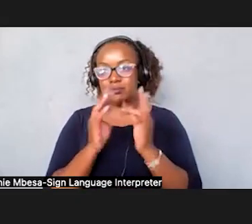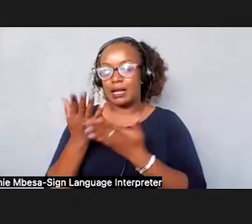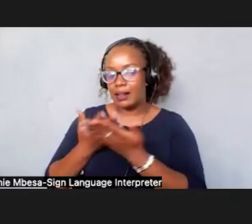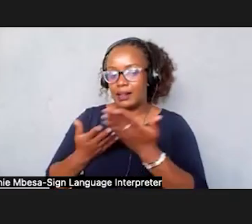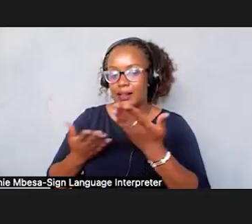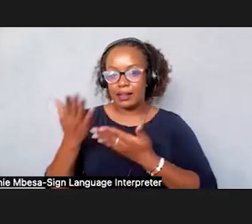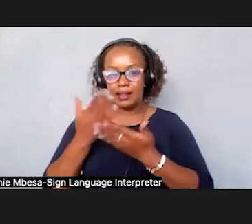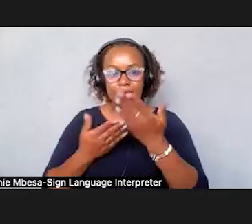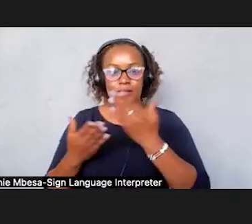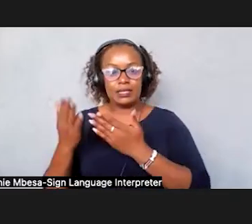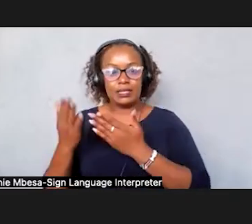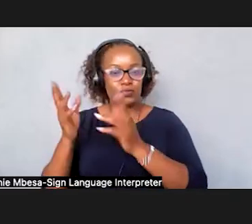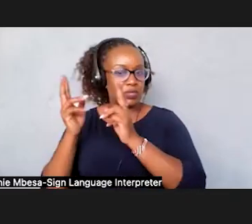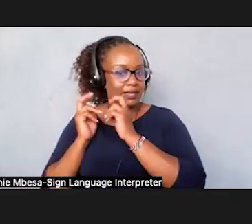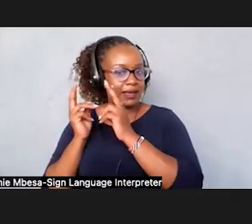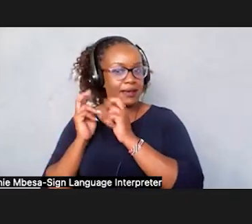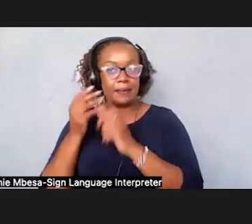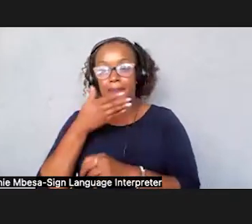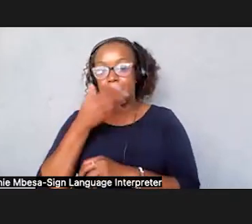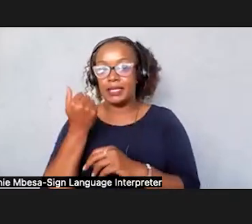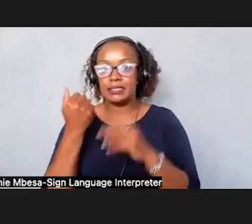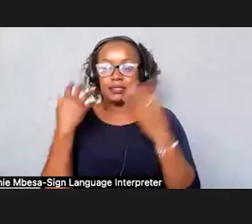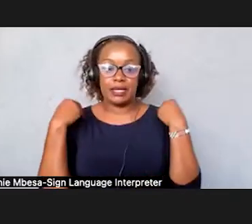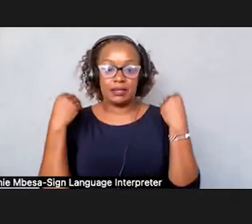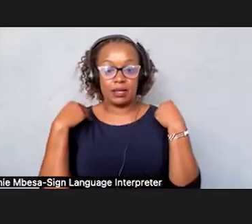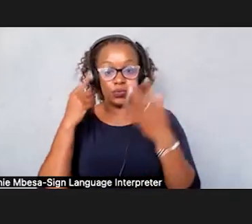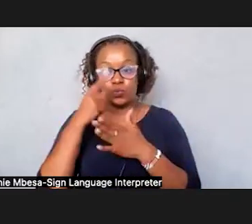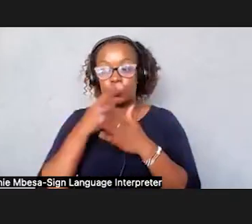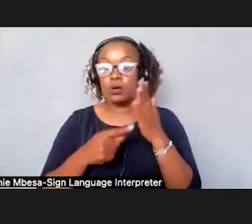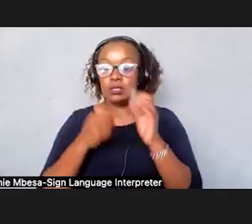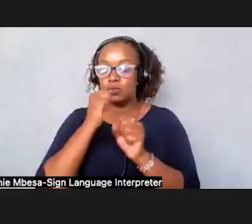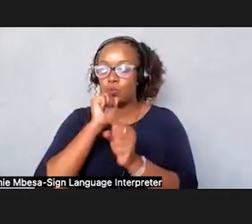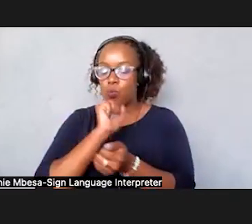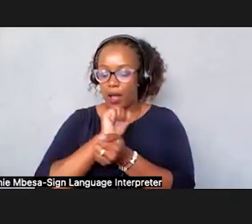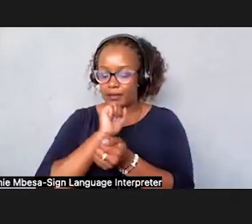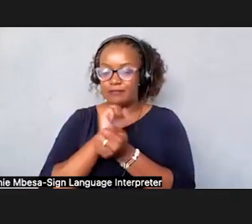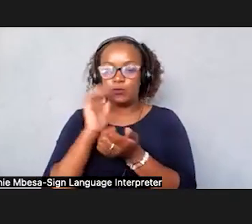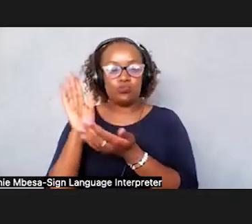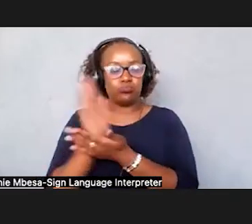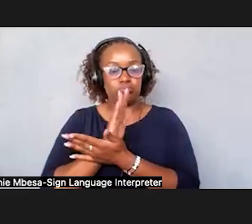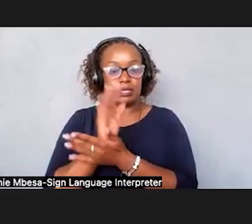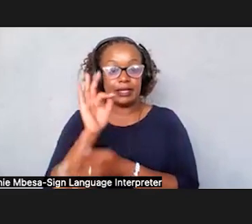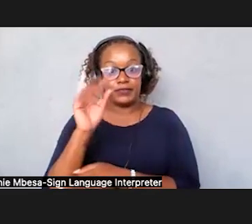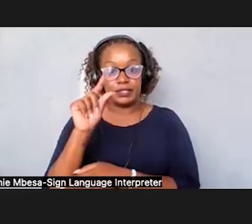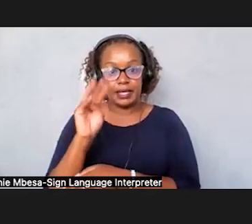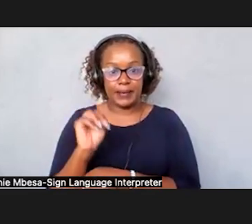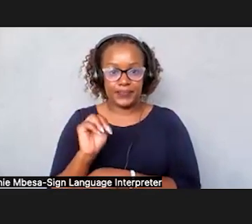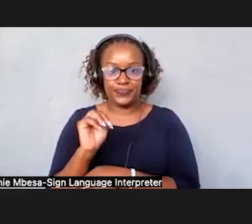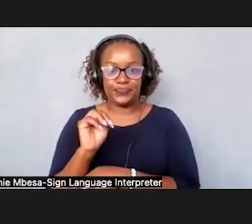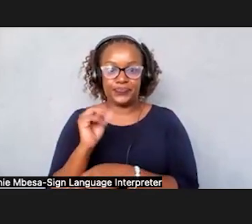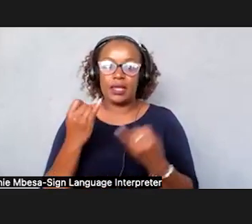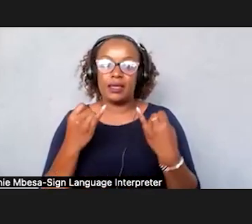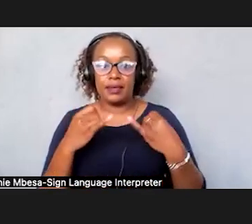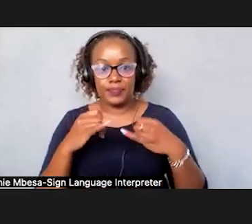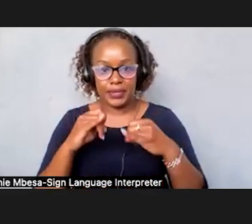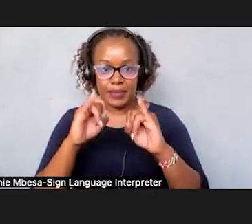best practices and what is working on ending FGM. Now, to implement this strategic plan, we